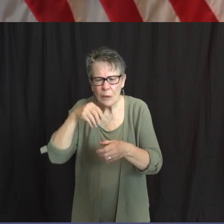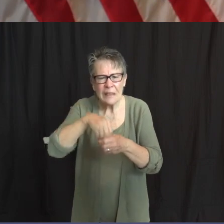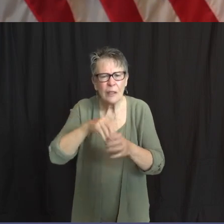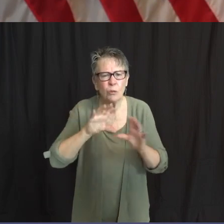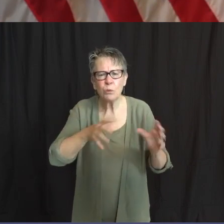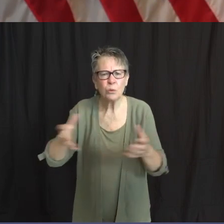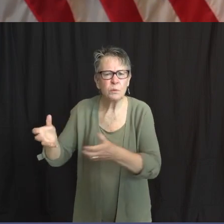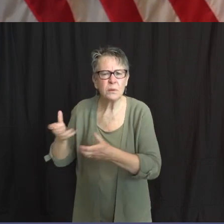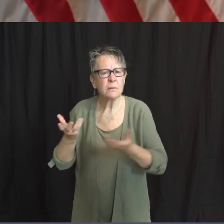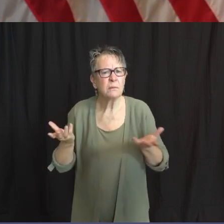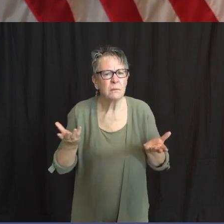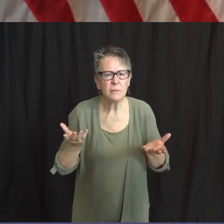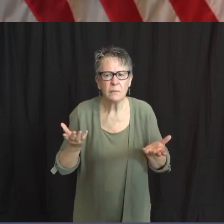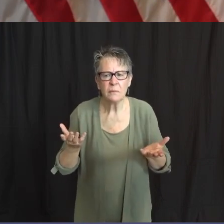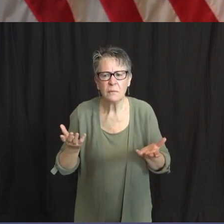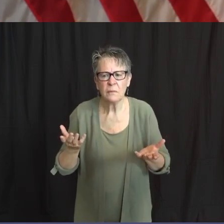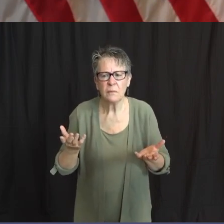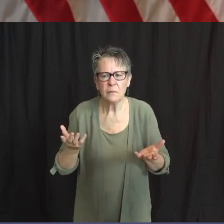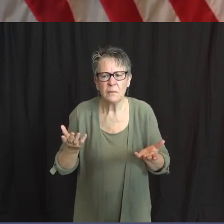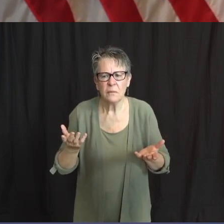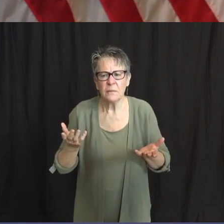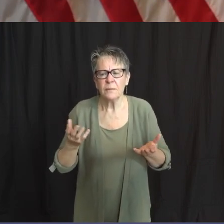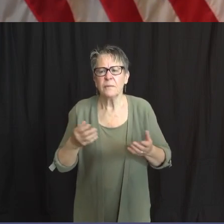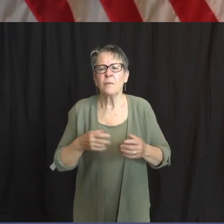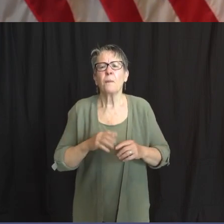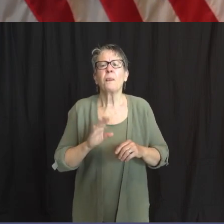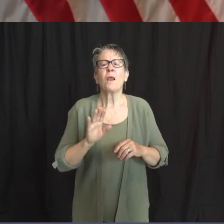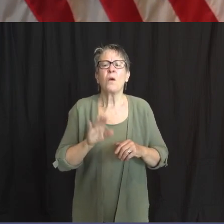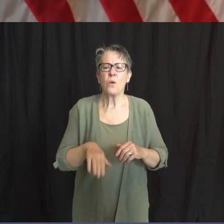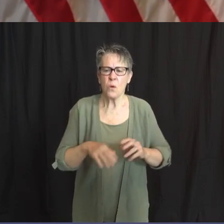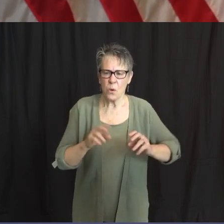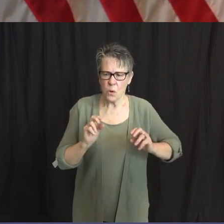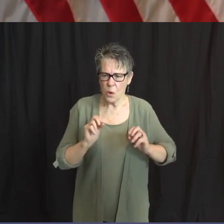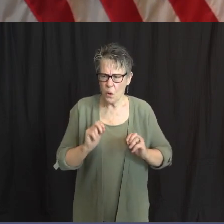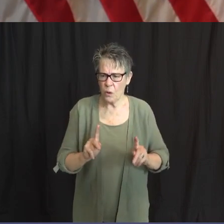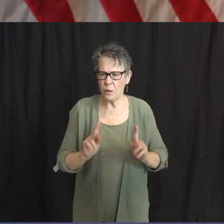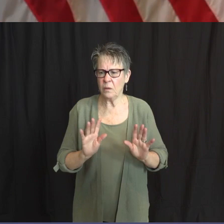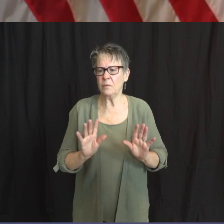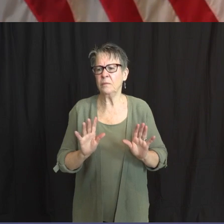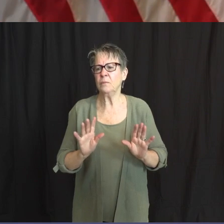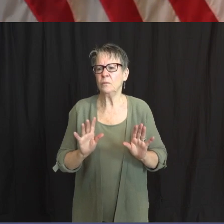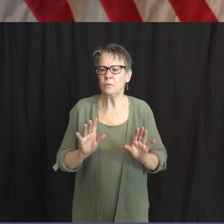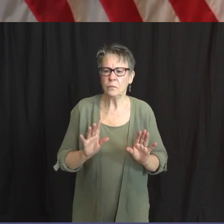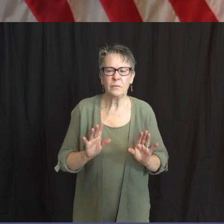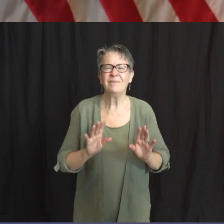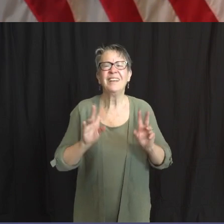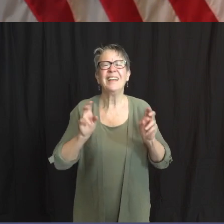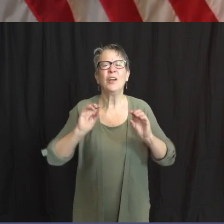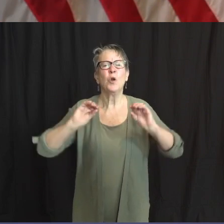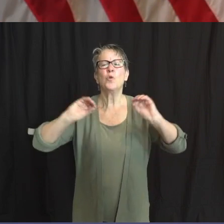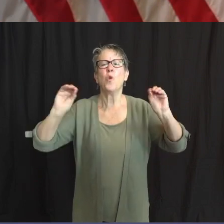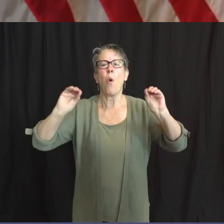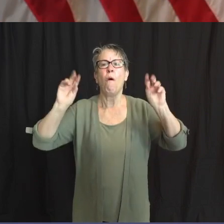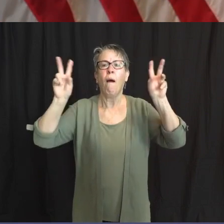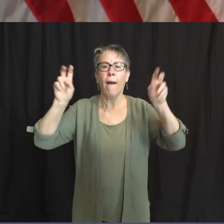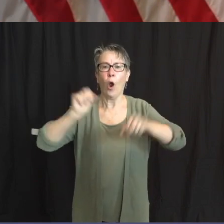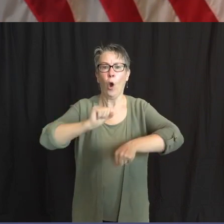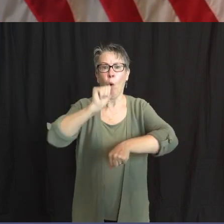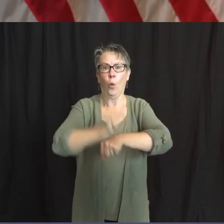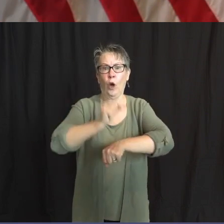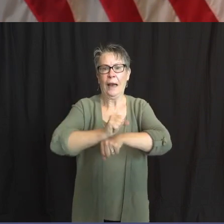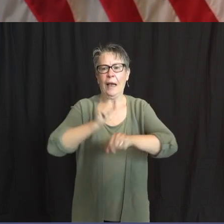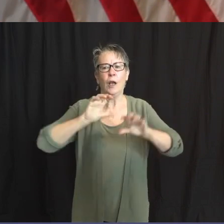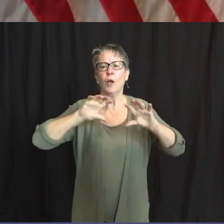we both want to report on. There's no working group per se. I apologize if I gave the impression of that.